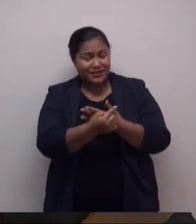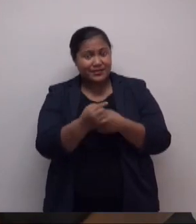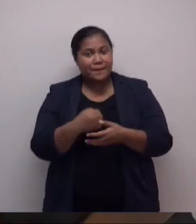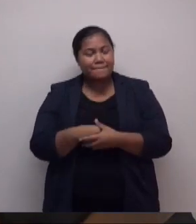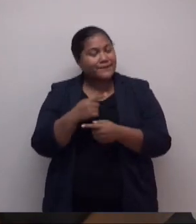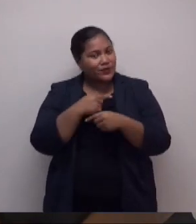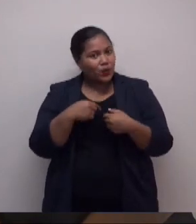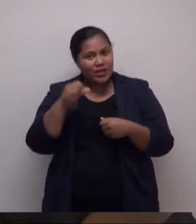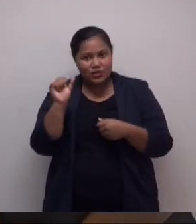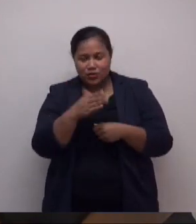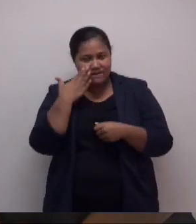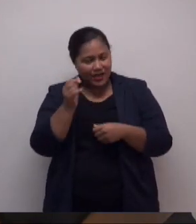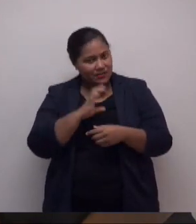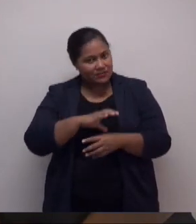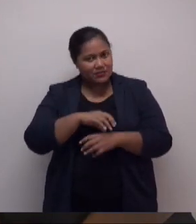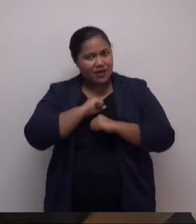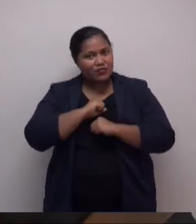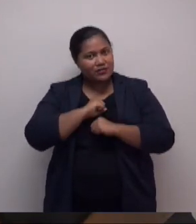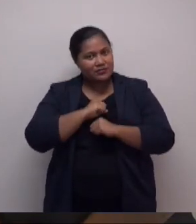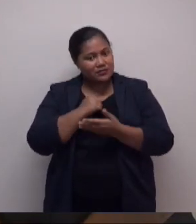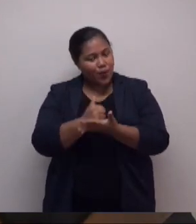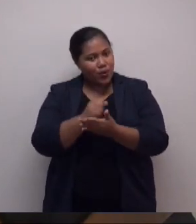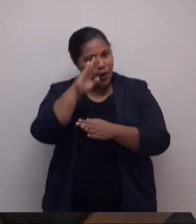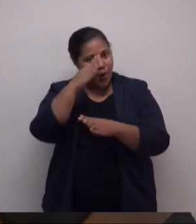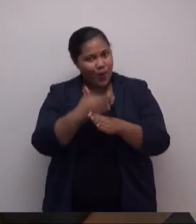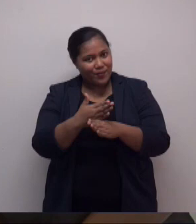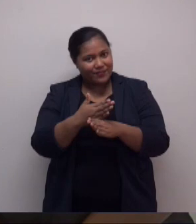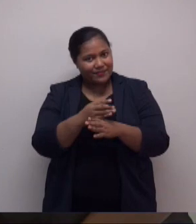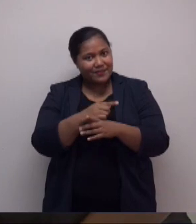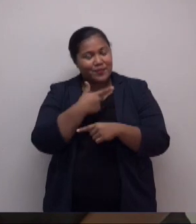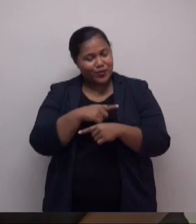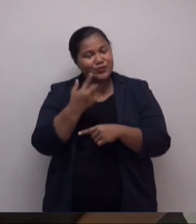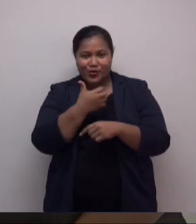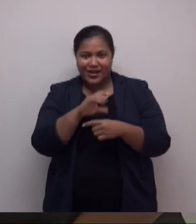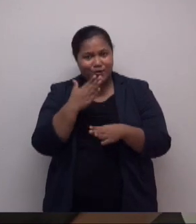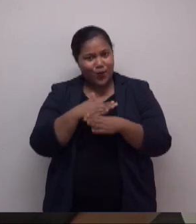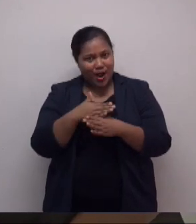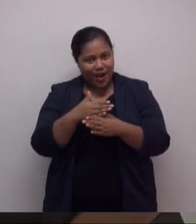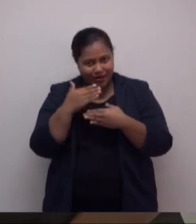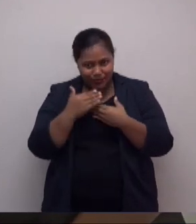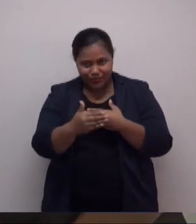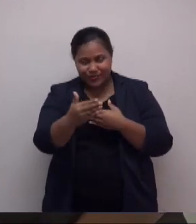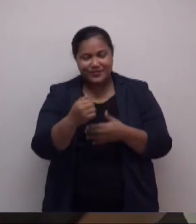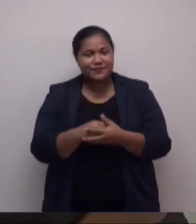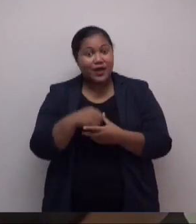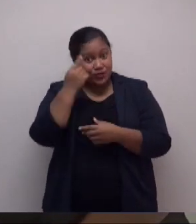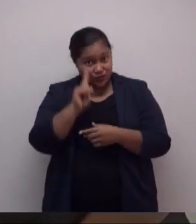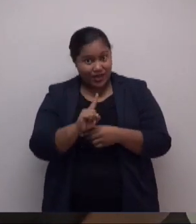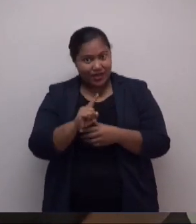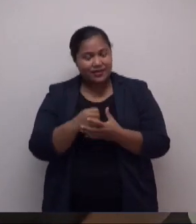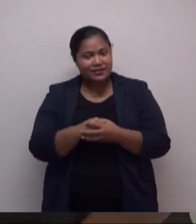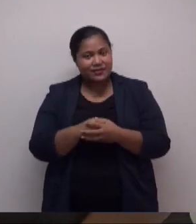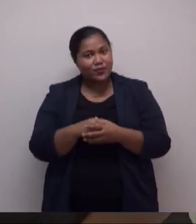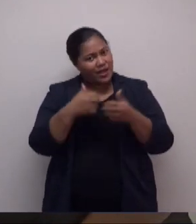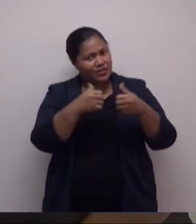we should find the courage to embrace hope, for we have earned it. Today, we heed those words